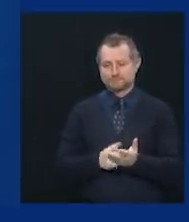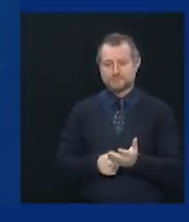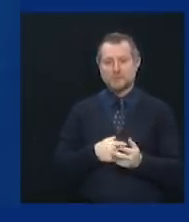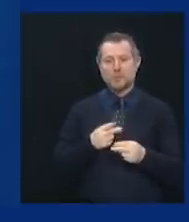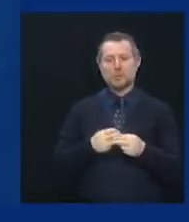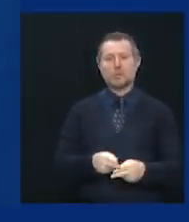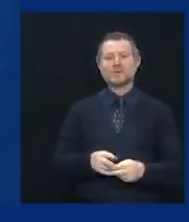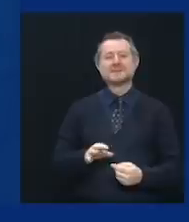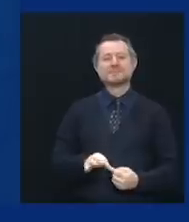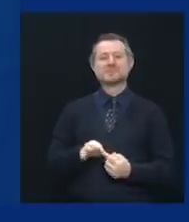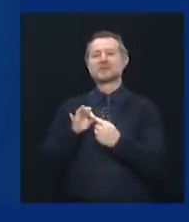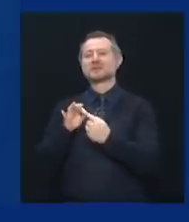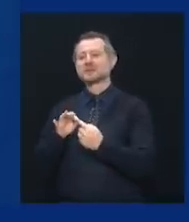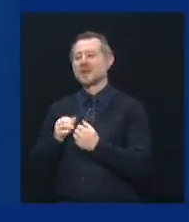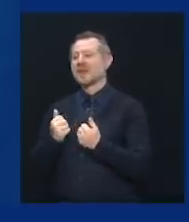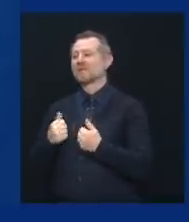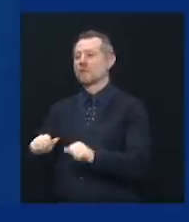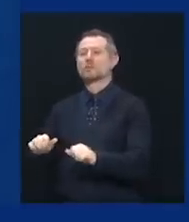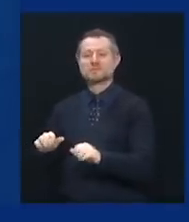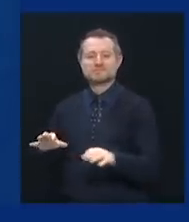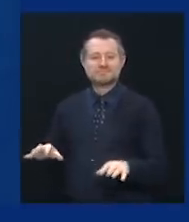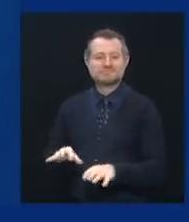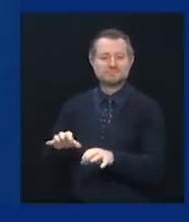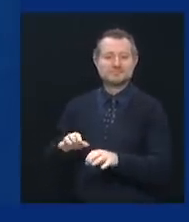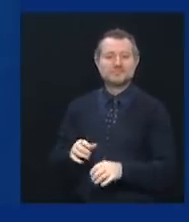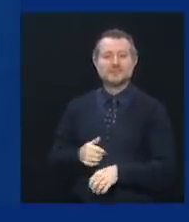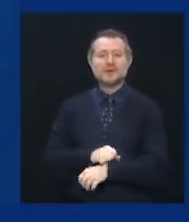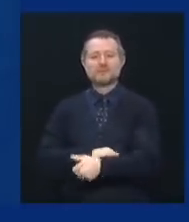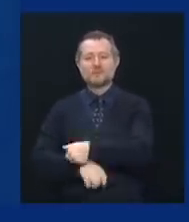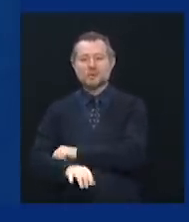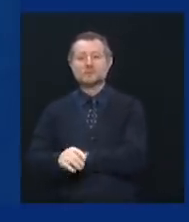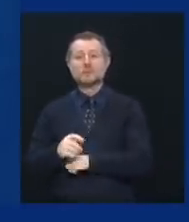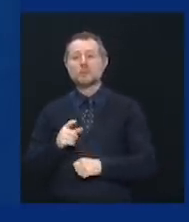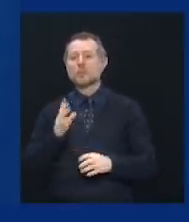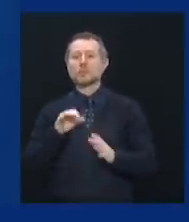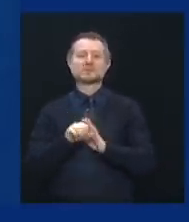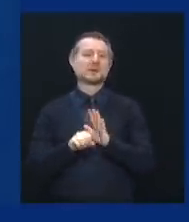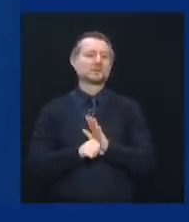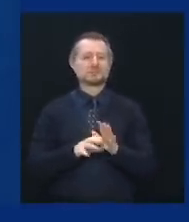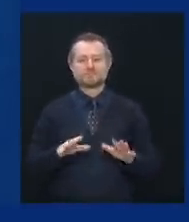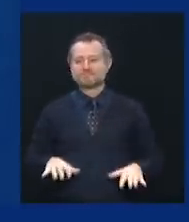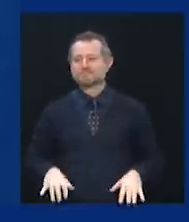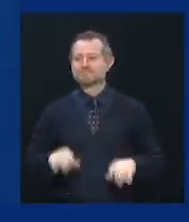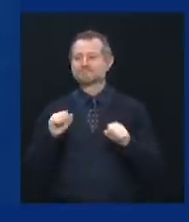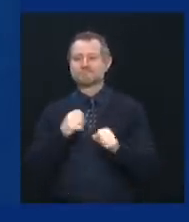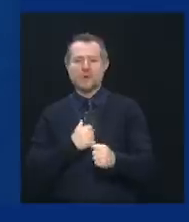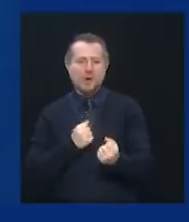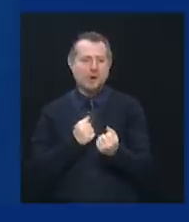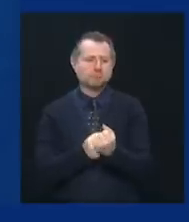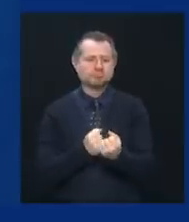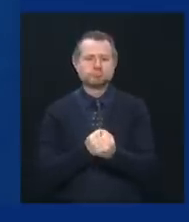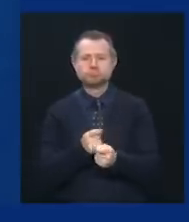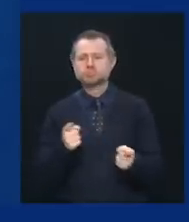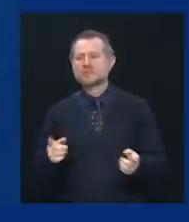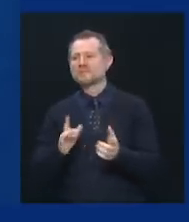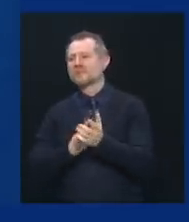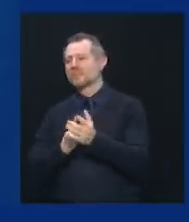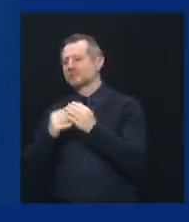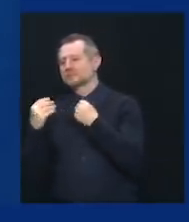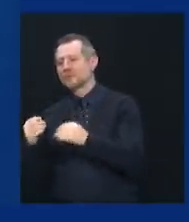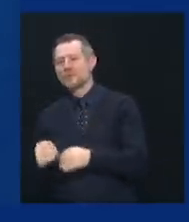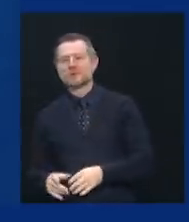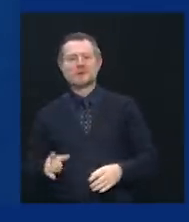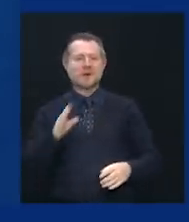efforts. Special efforts are efforts that the state is going to do to supplement the pharmacies and the